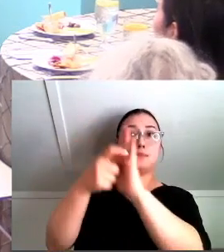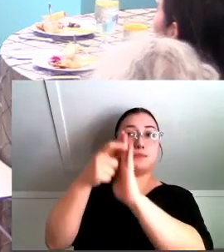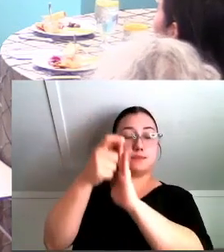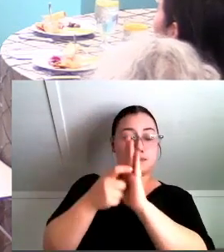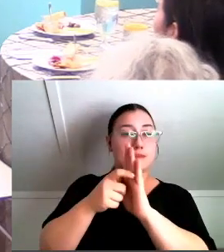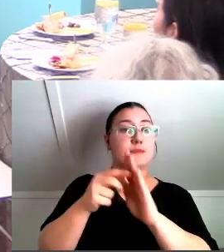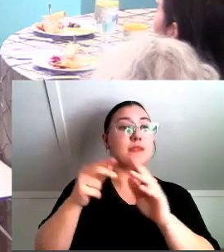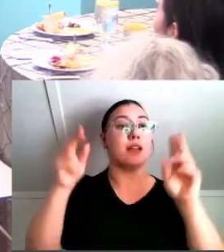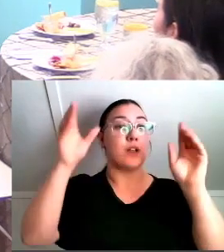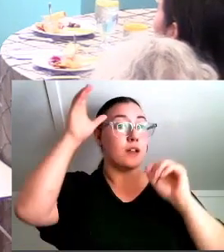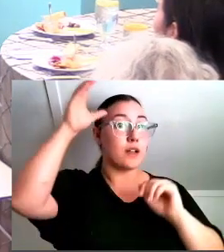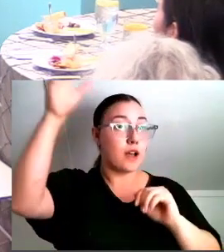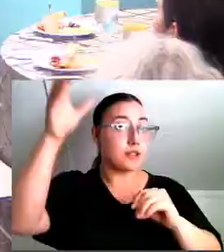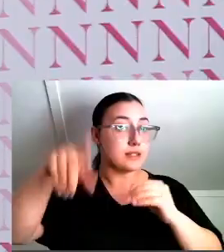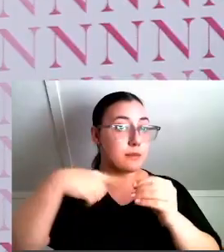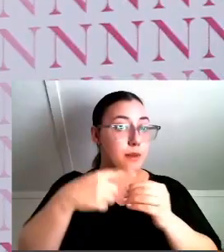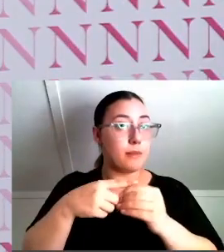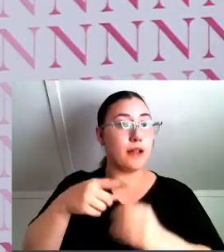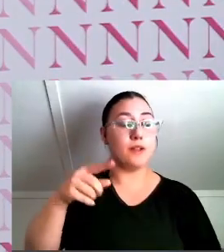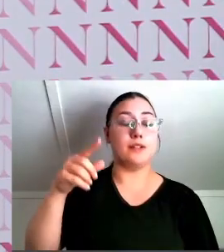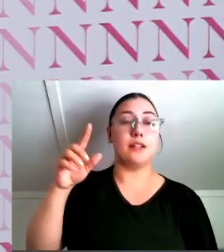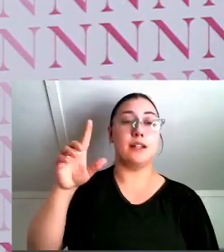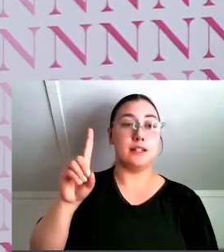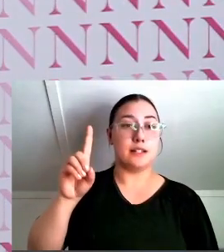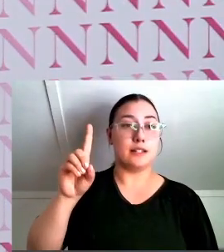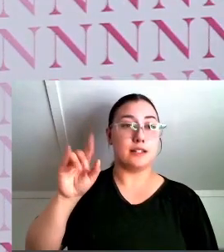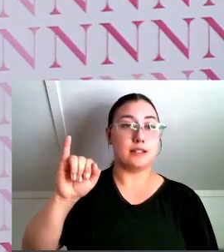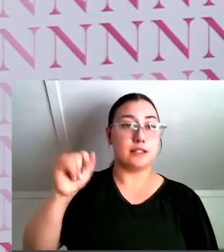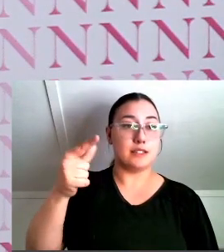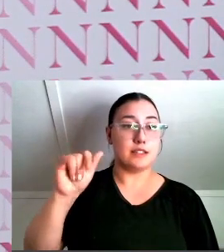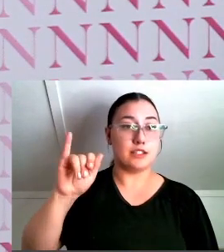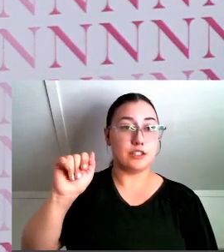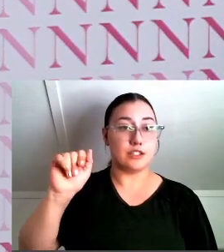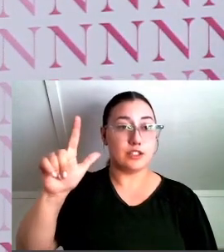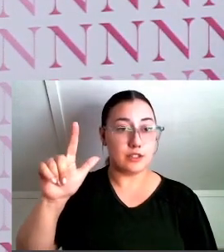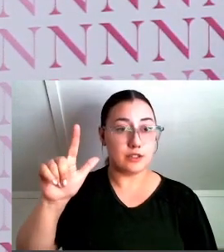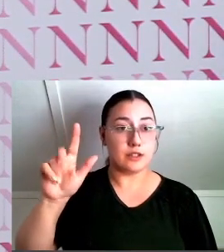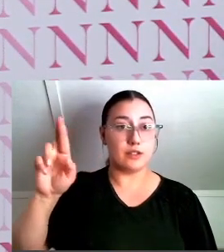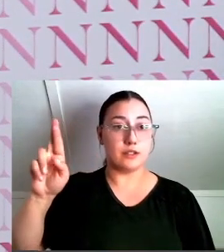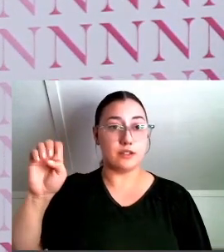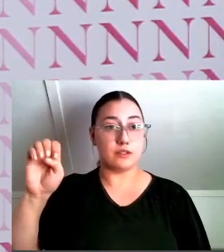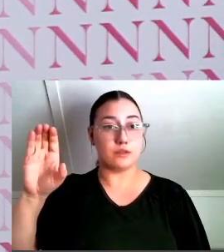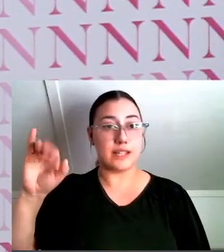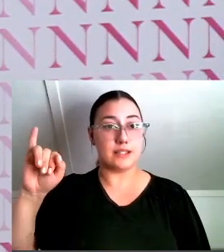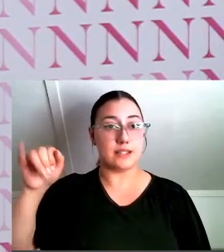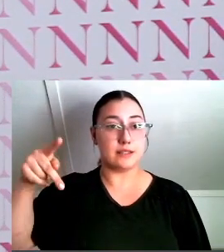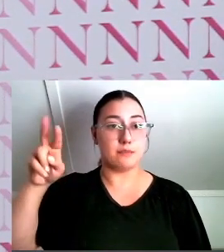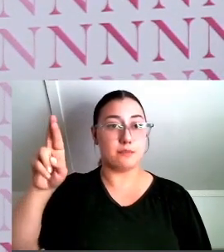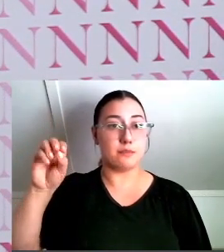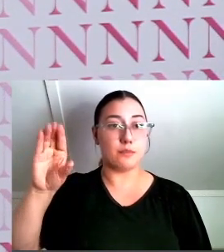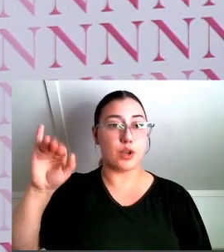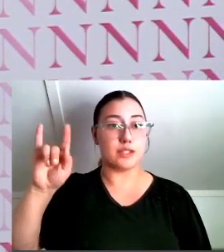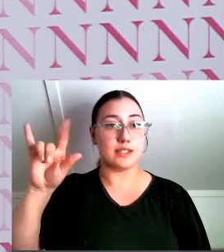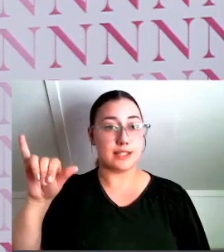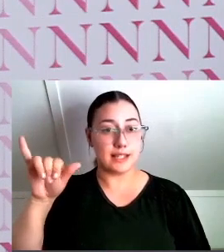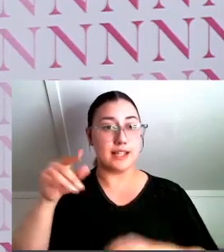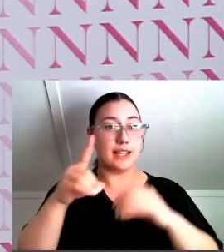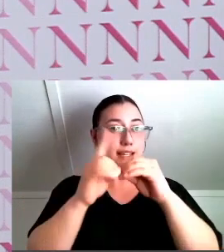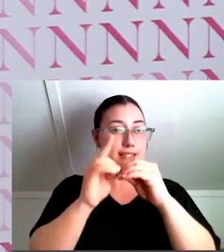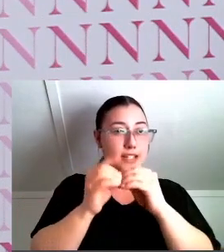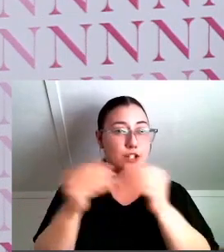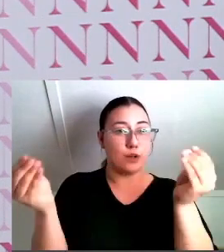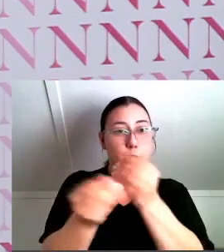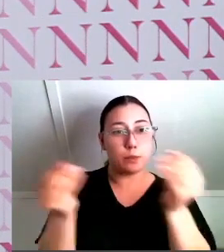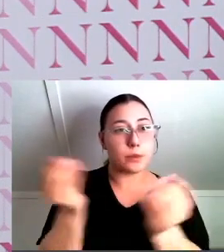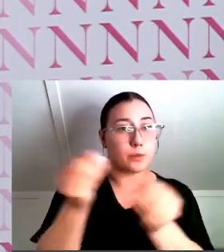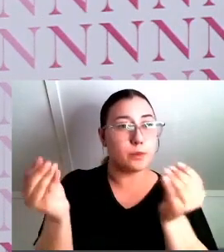reciprocity, or GDR. This idea is really sort of something that came to myself through a series of interactions